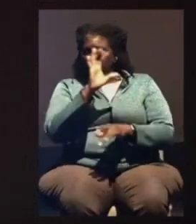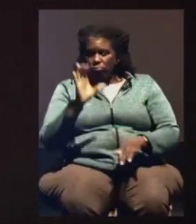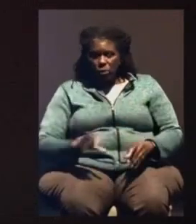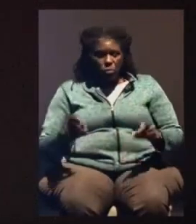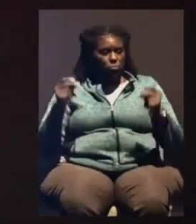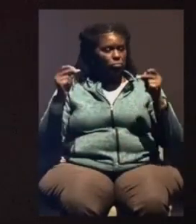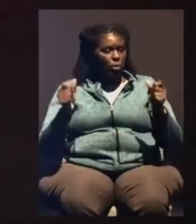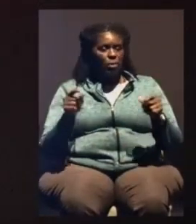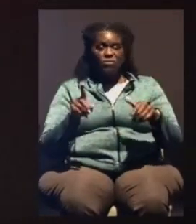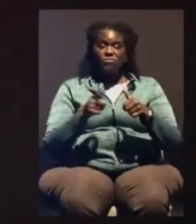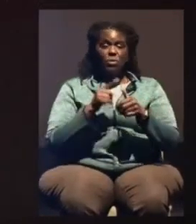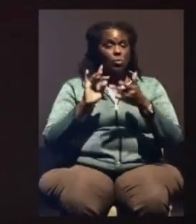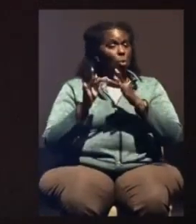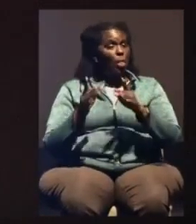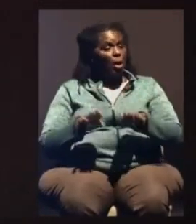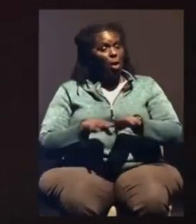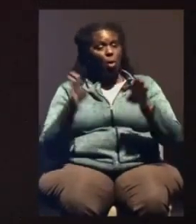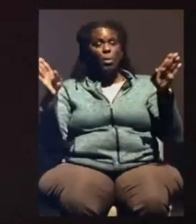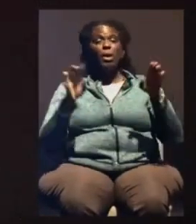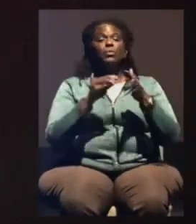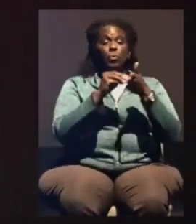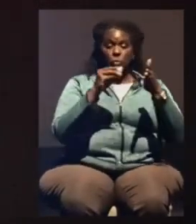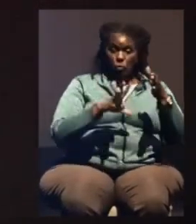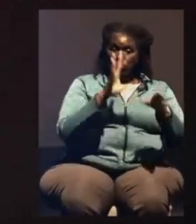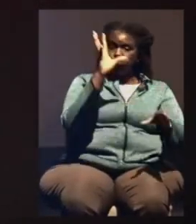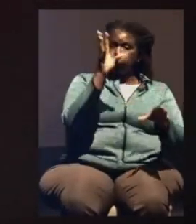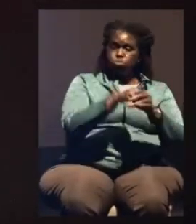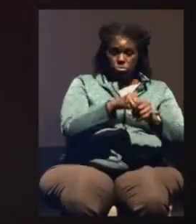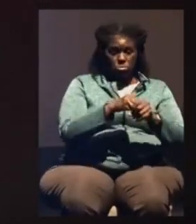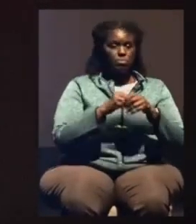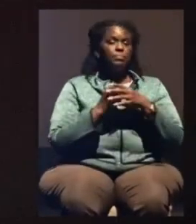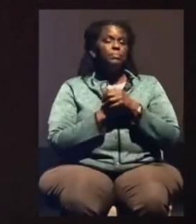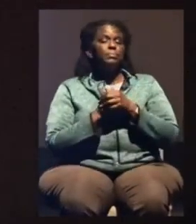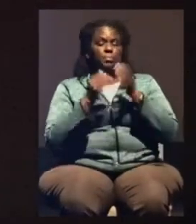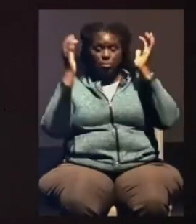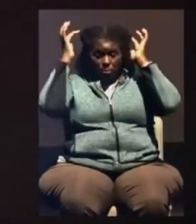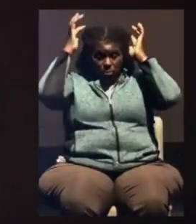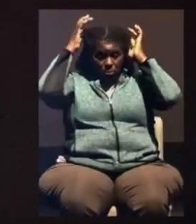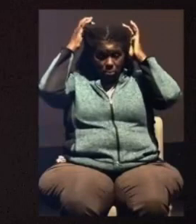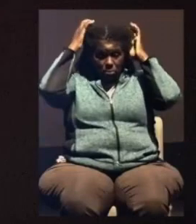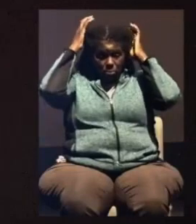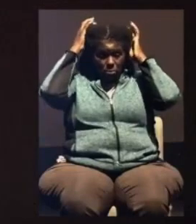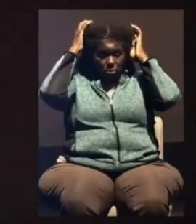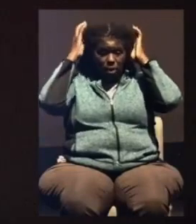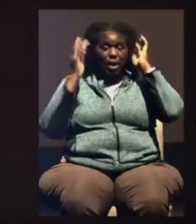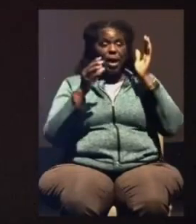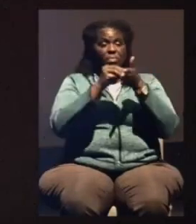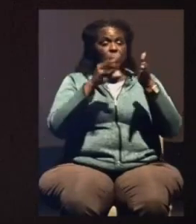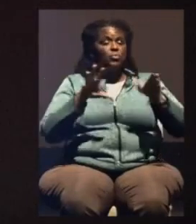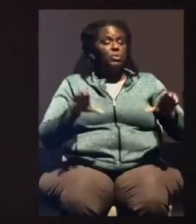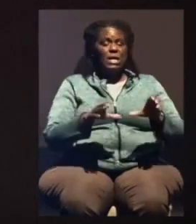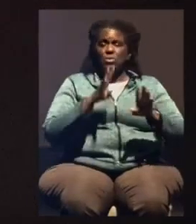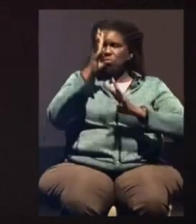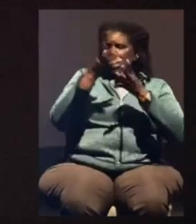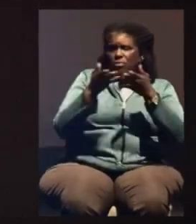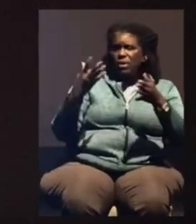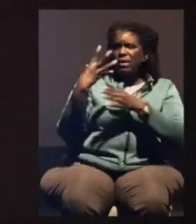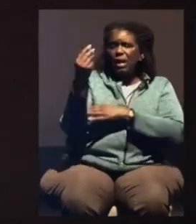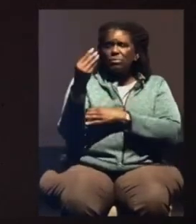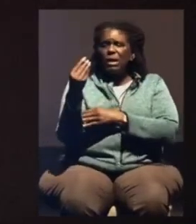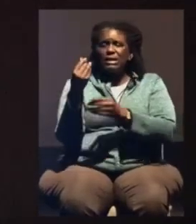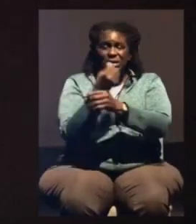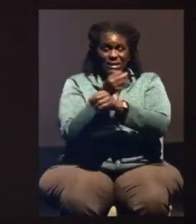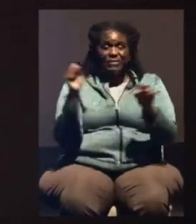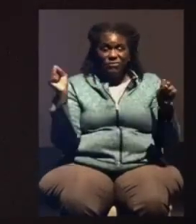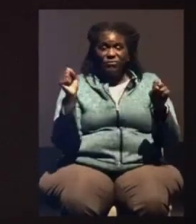programs open. So they rose to that occasion and did all sorts of creative things outside where it was a bit safer.